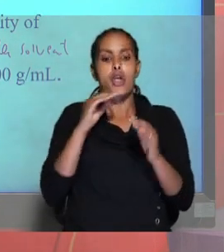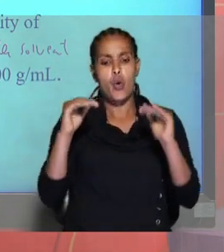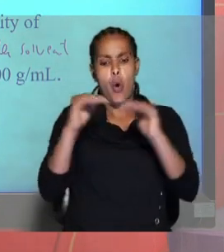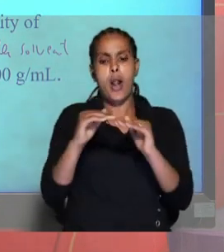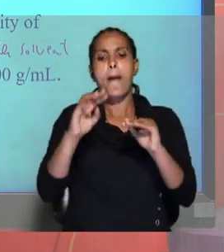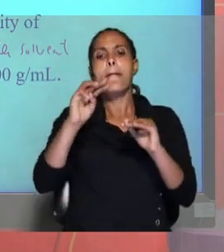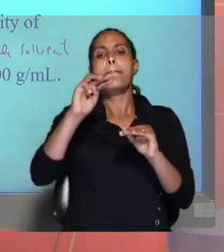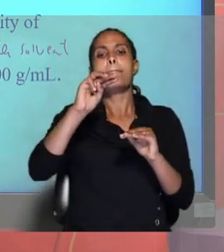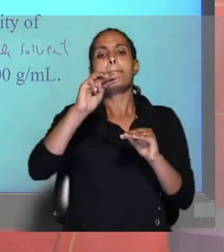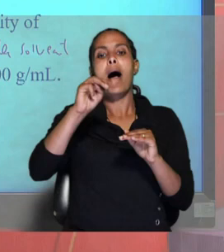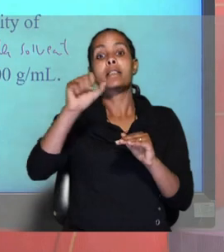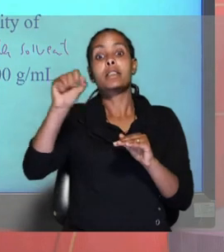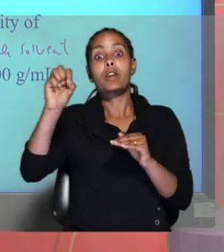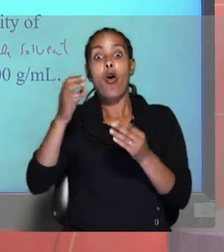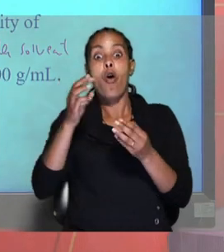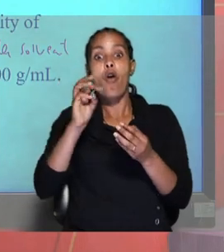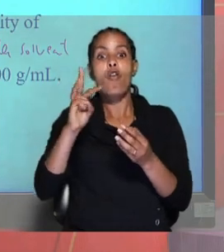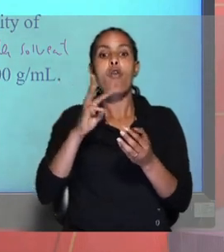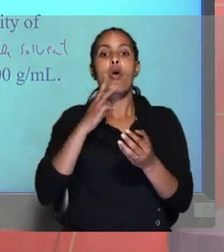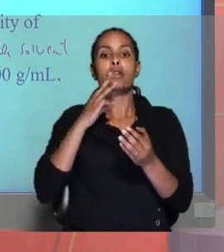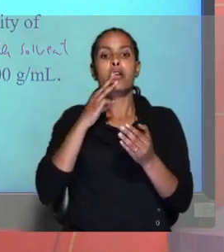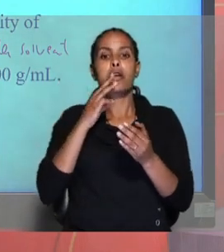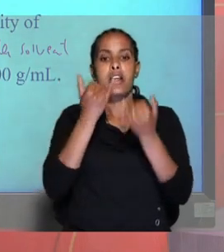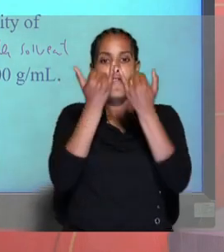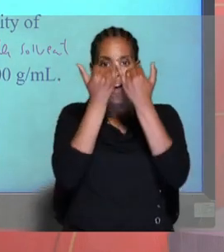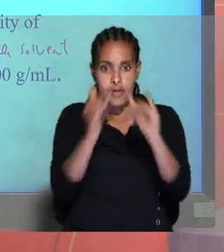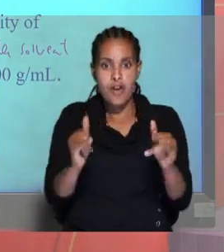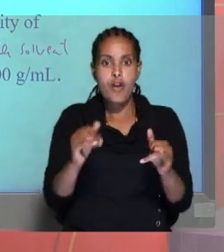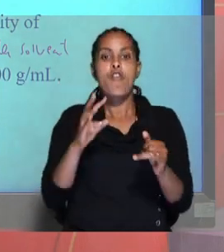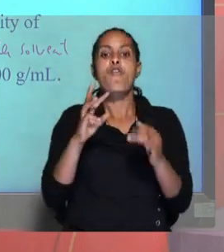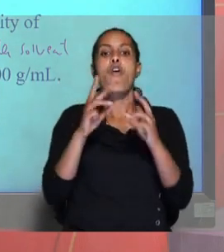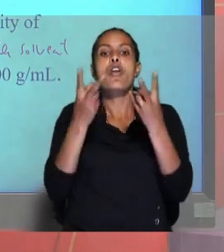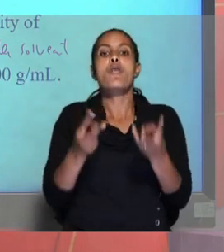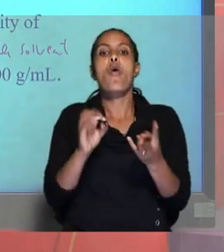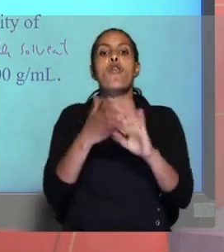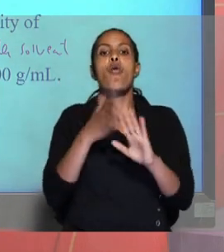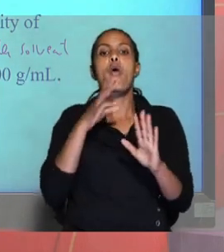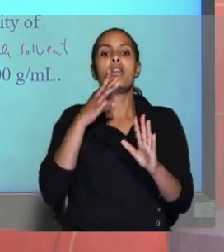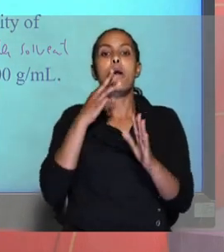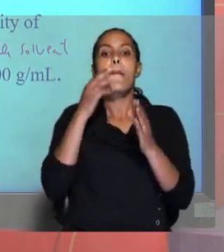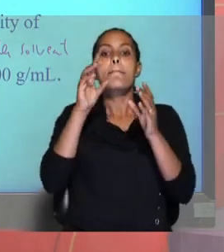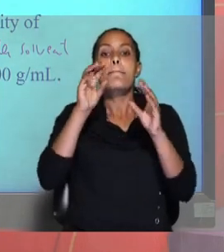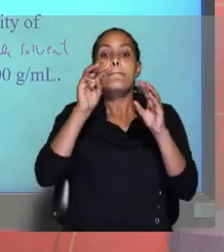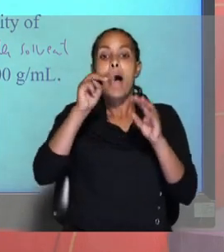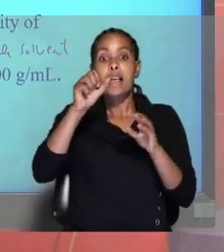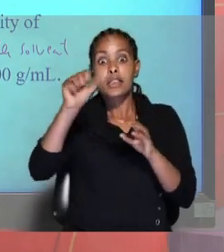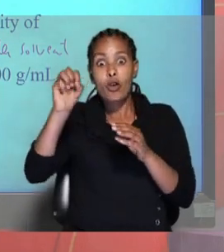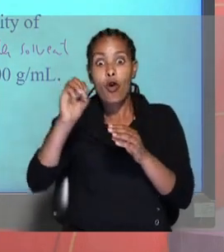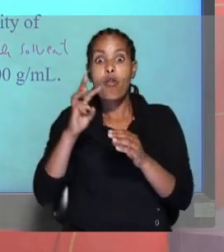mass of water divided by volume of water. From this mass of water,